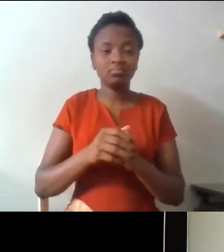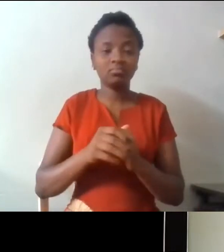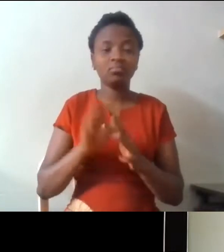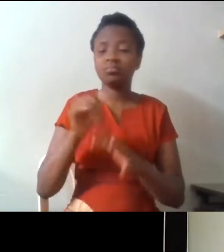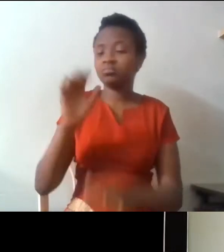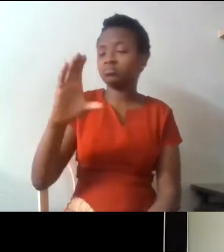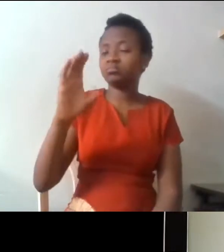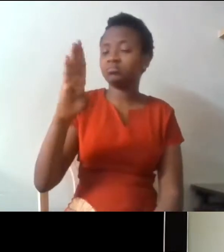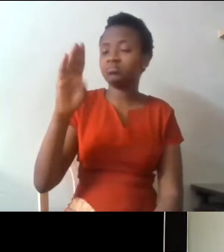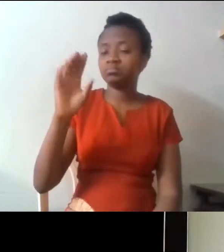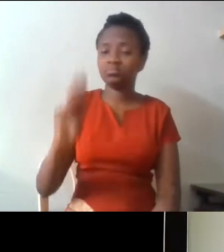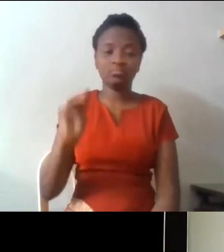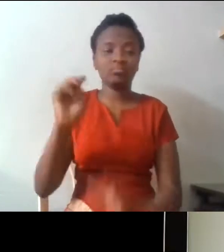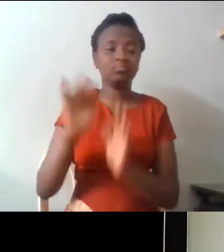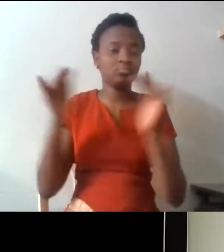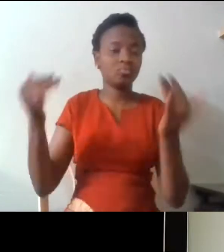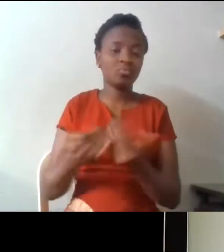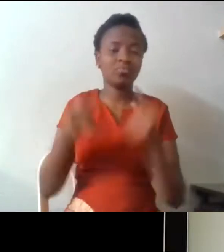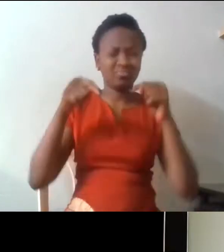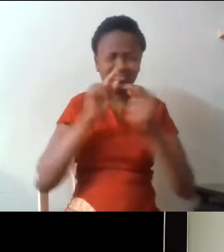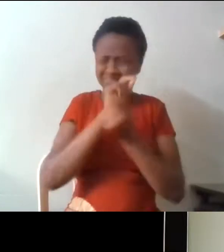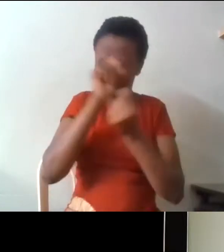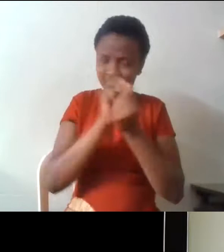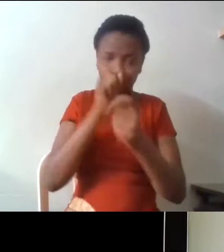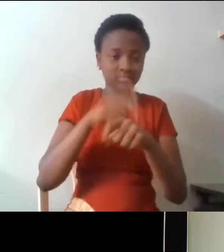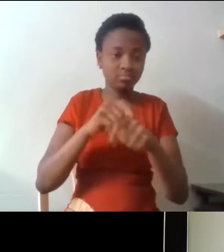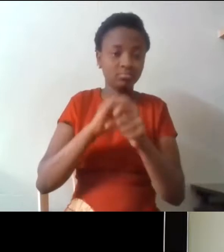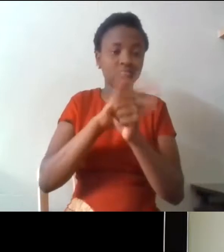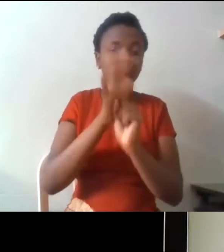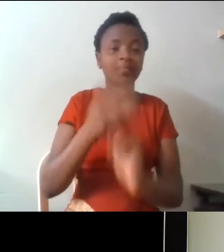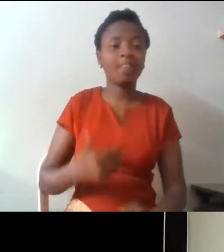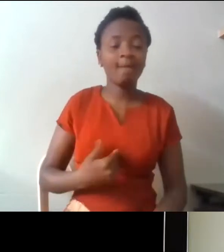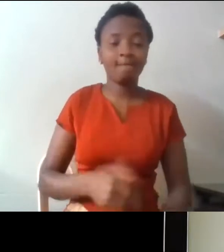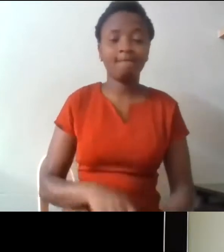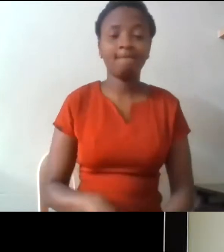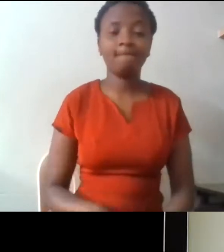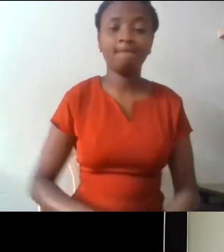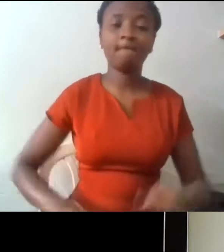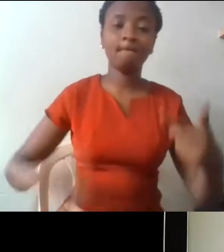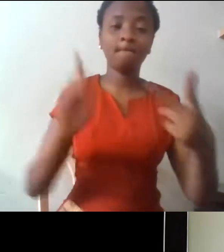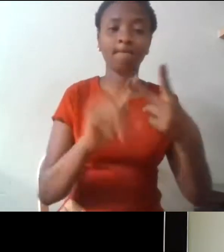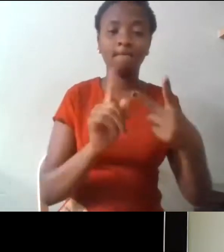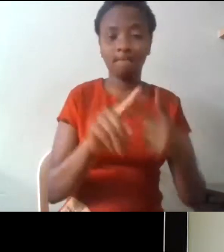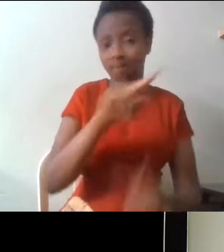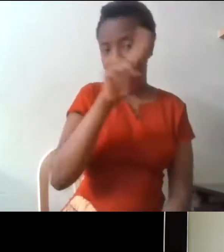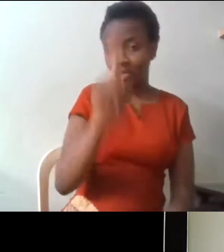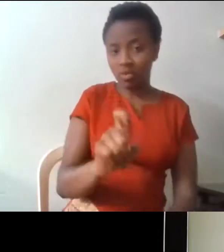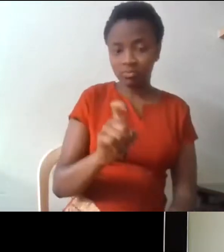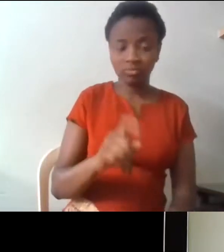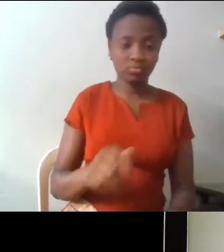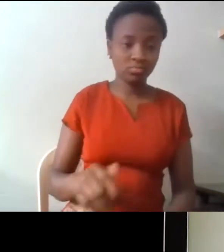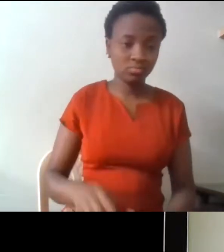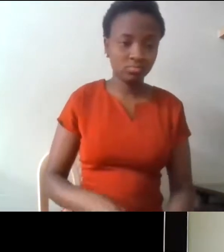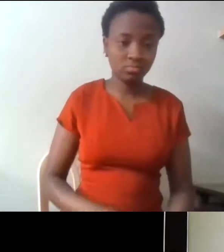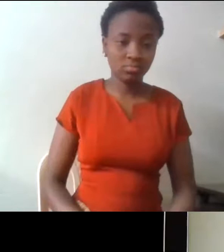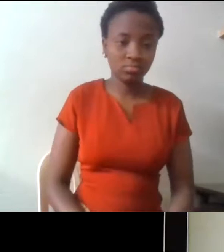Global in the time of pandemic in supporting OPDs. The second question is, in the reconstruction phase,